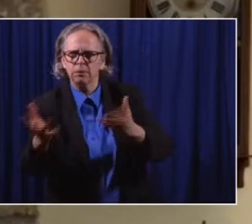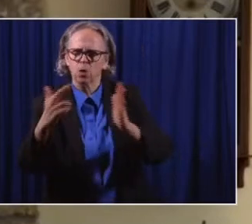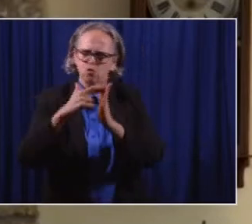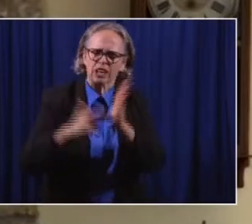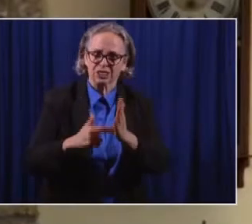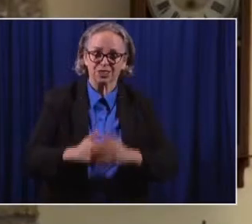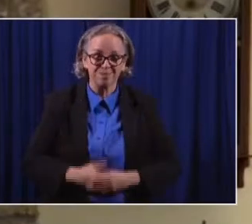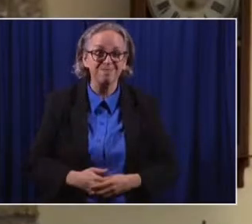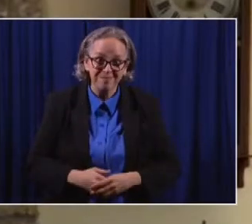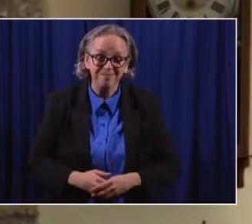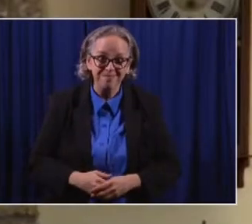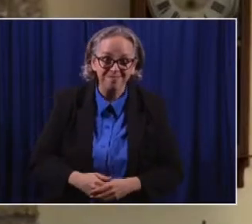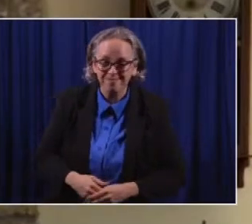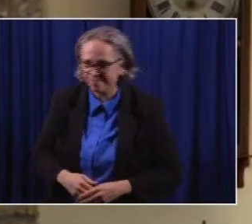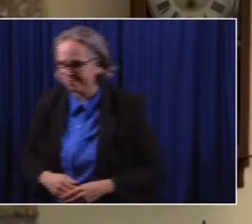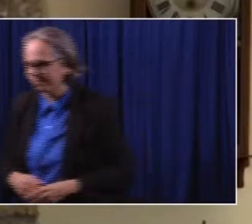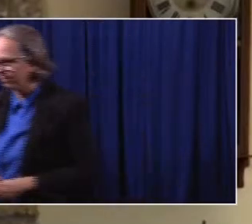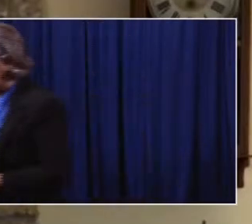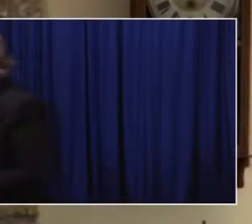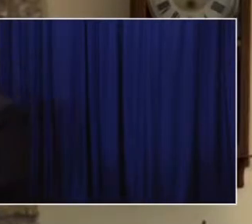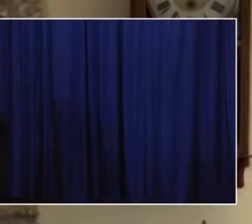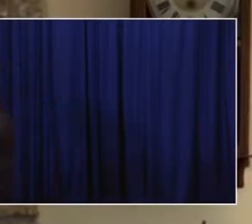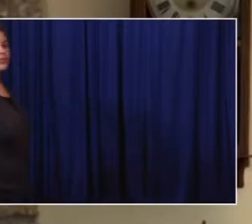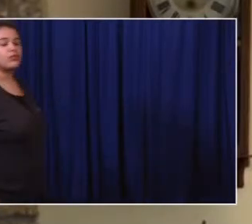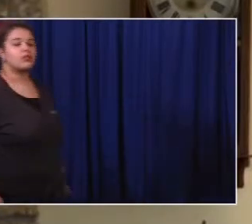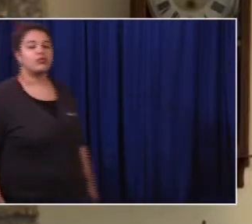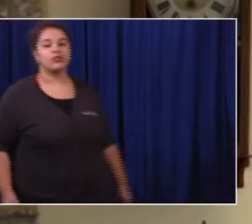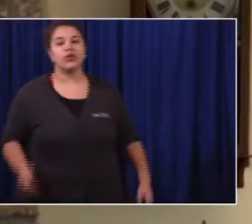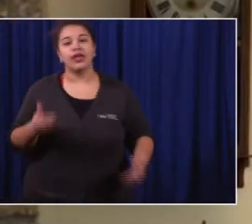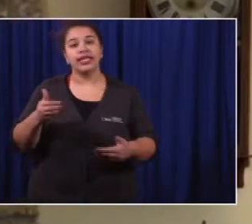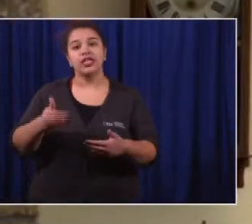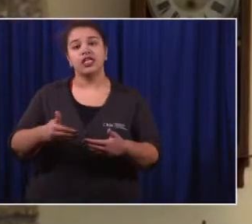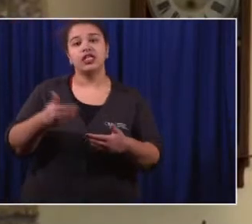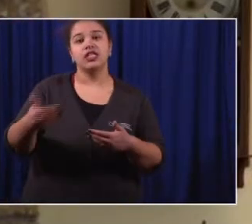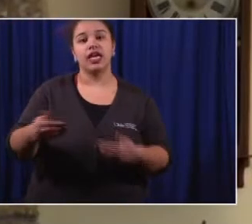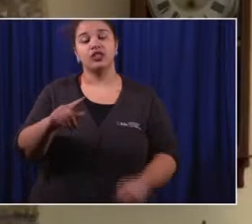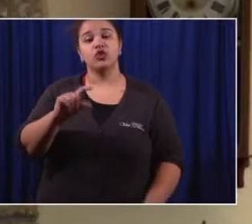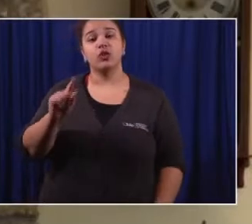Next question is from Max Philby at the Columbus Dispatch.